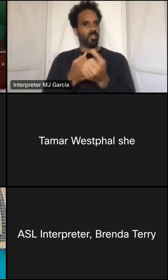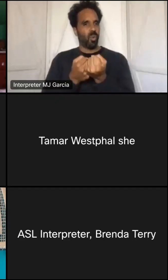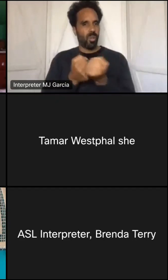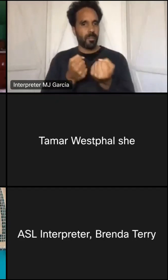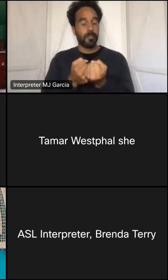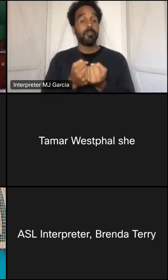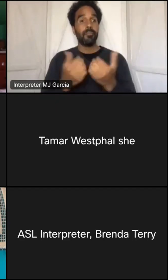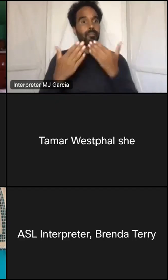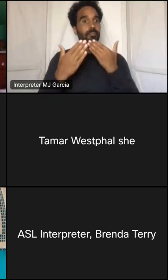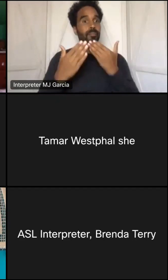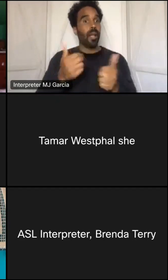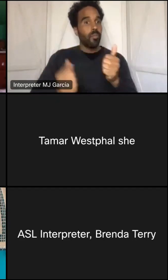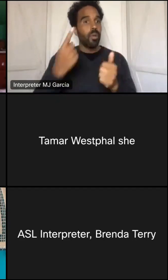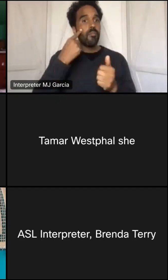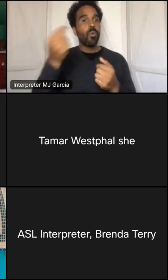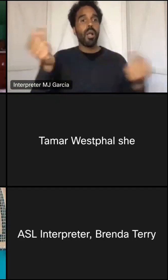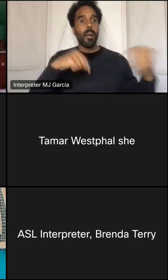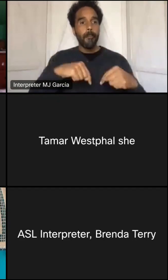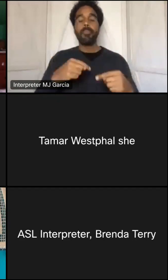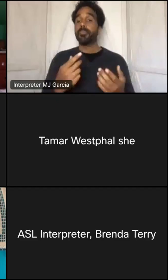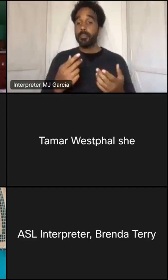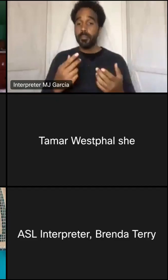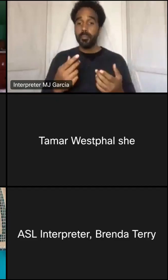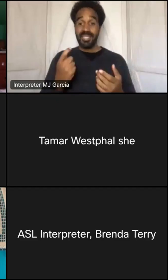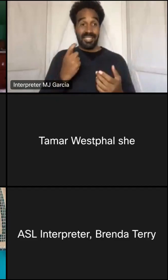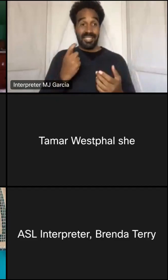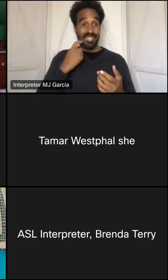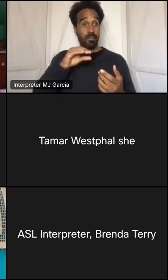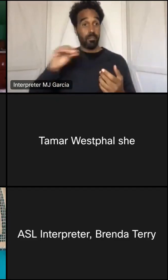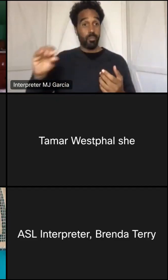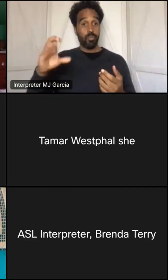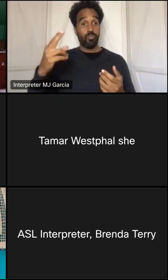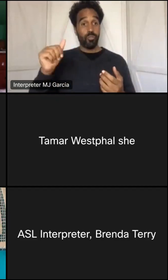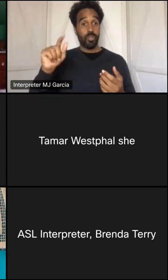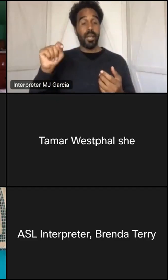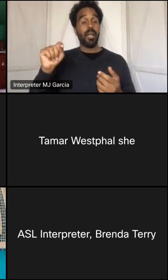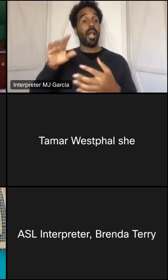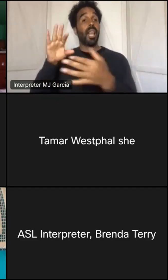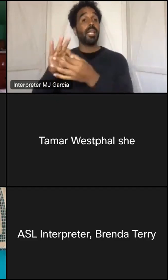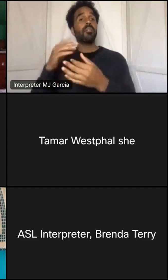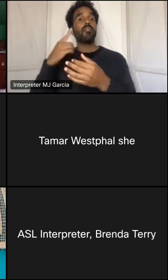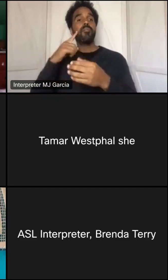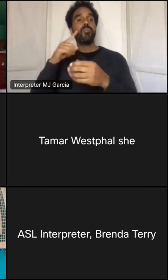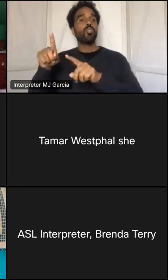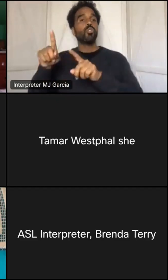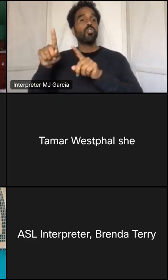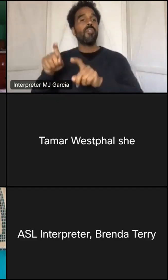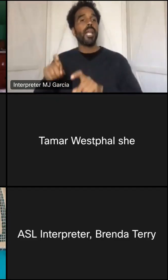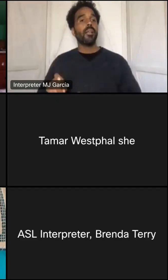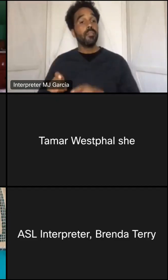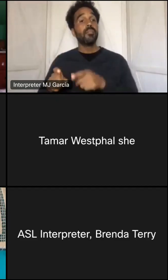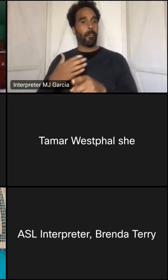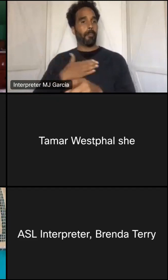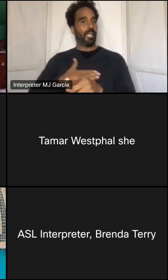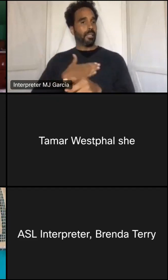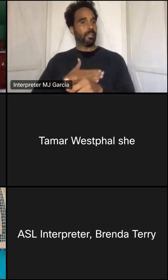today. Please go ahead and click on the link that I've just shared in the chat. It's our survey for today, and just let us know how we did.